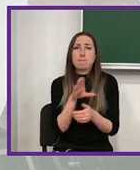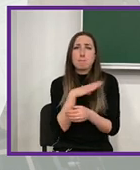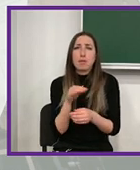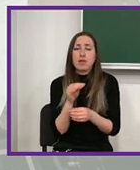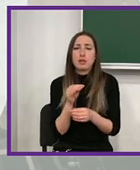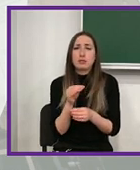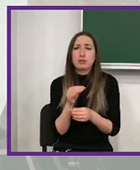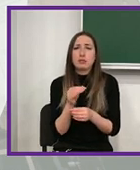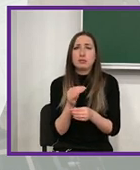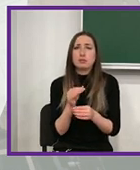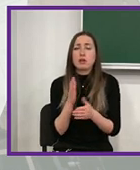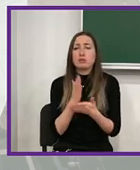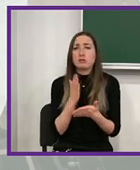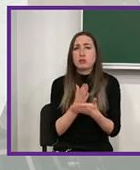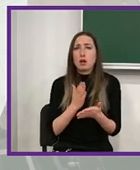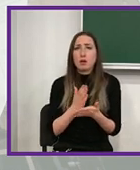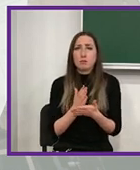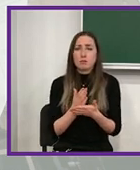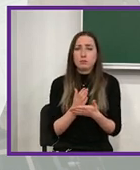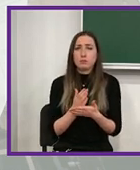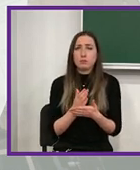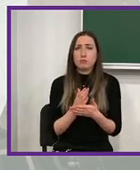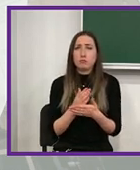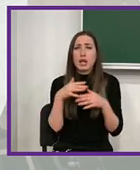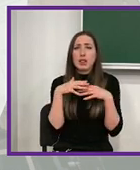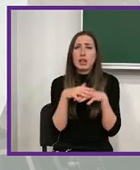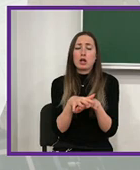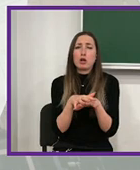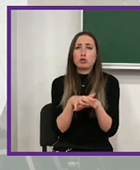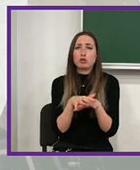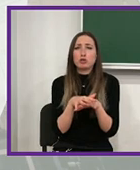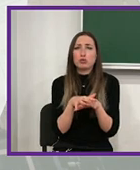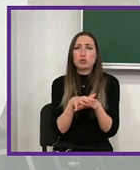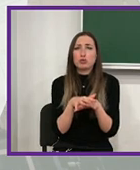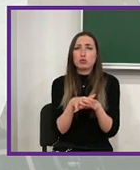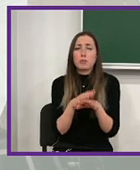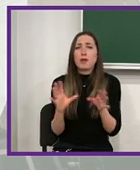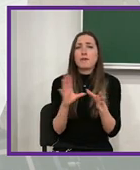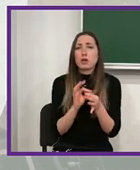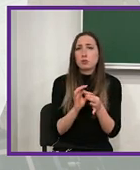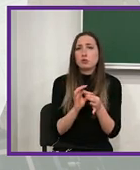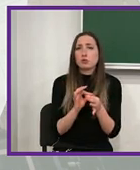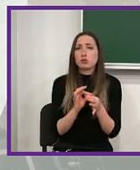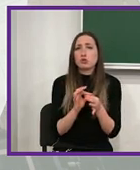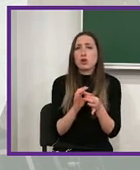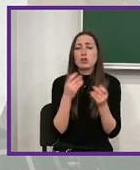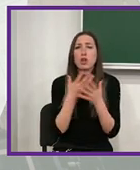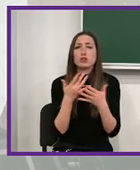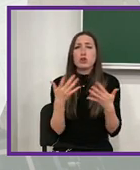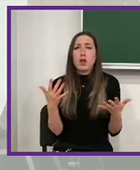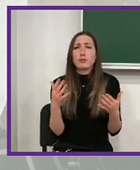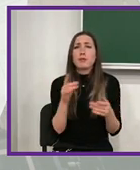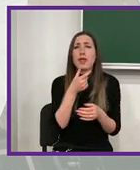and management systems. So that includes our code of conduct, for instance, our business partner code of conduct, anything related